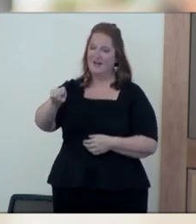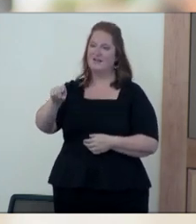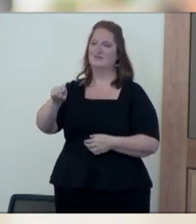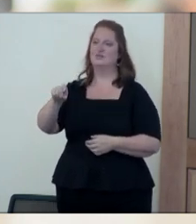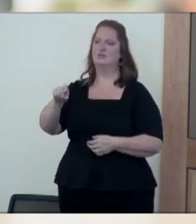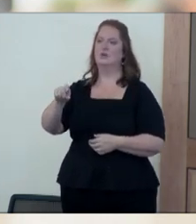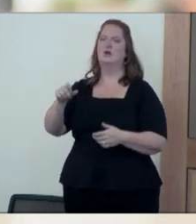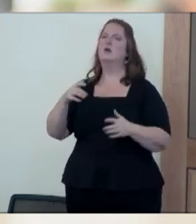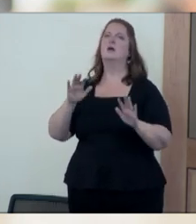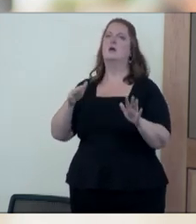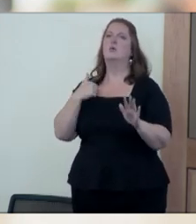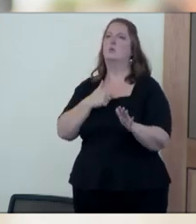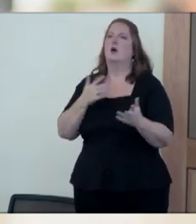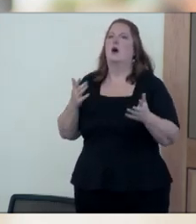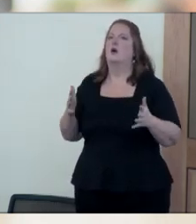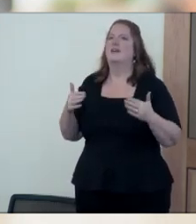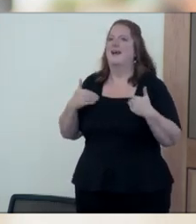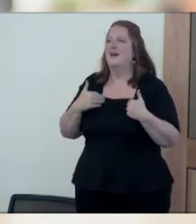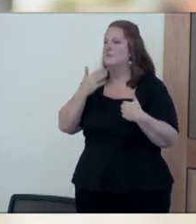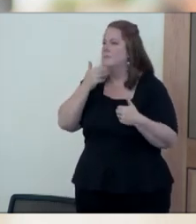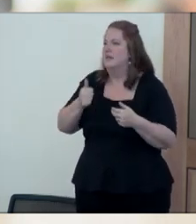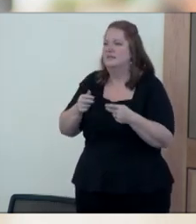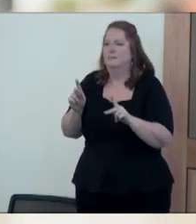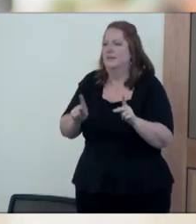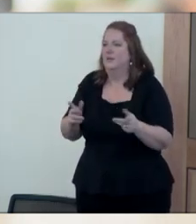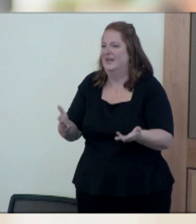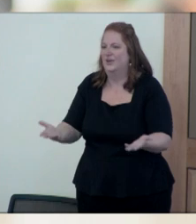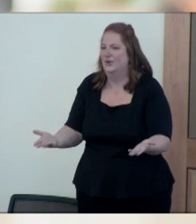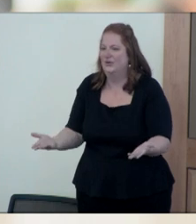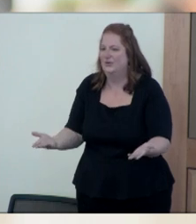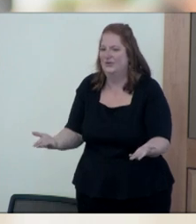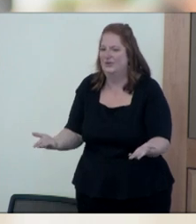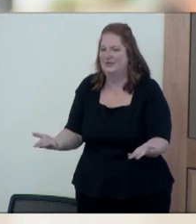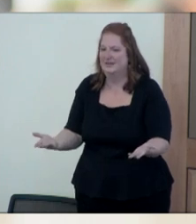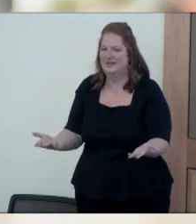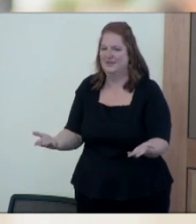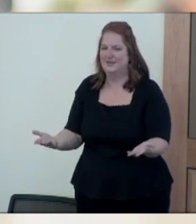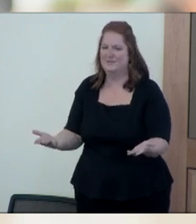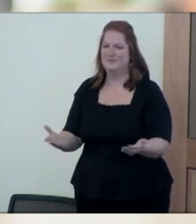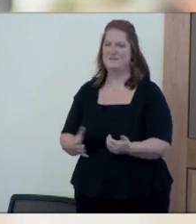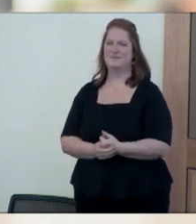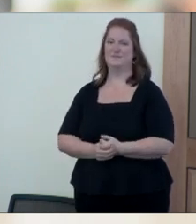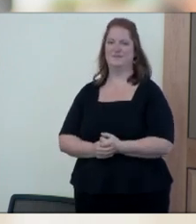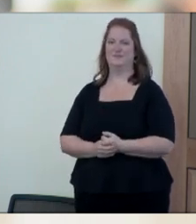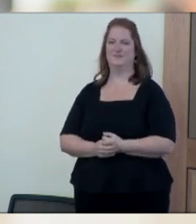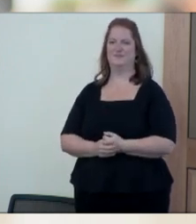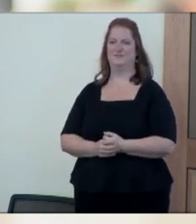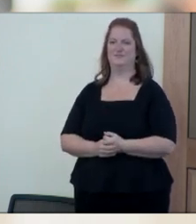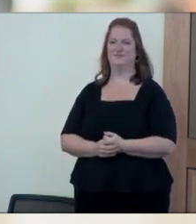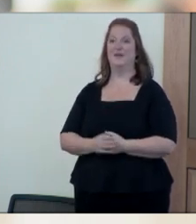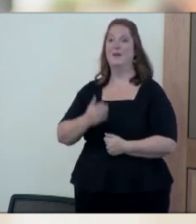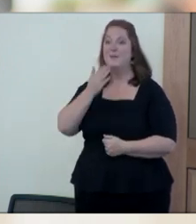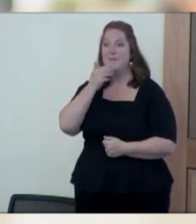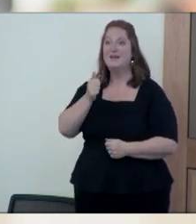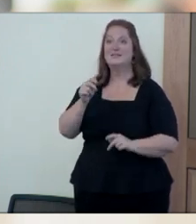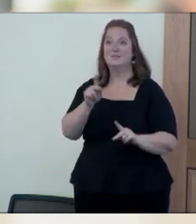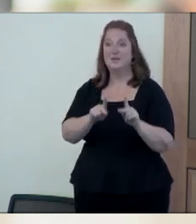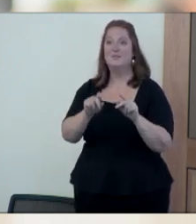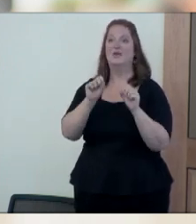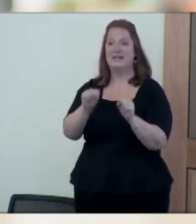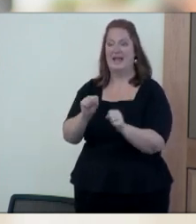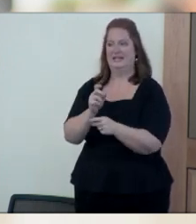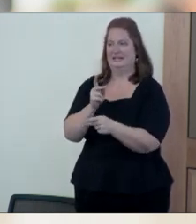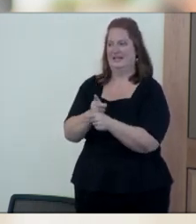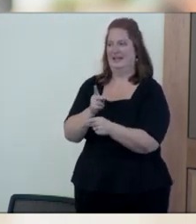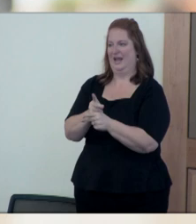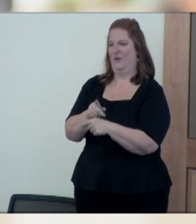We already have the very best people here. And it's the best people who can take care of